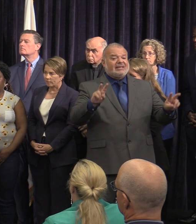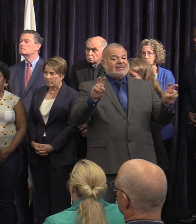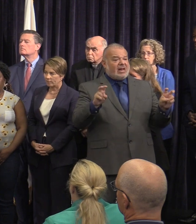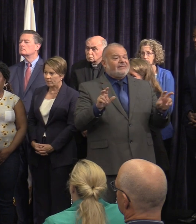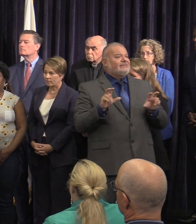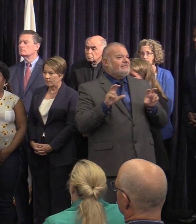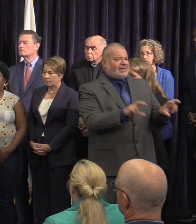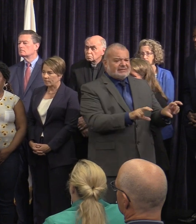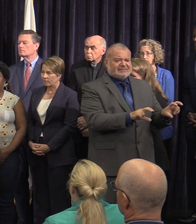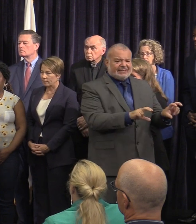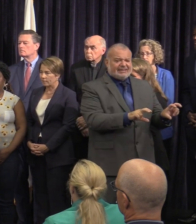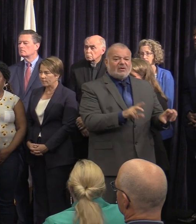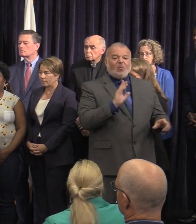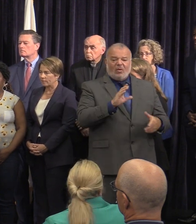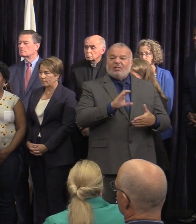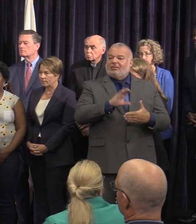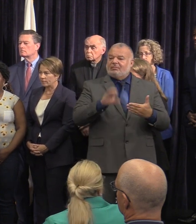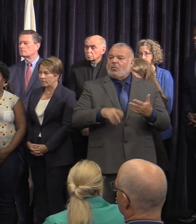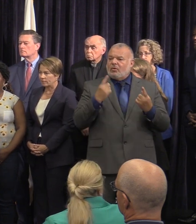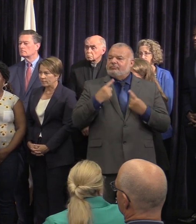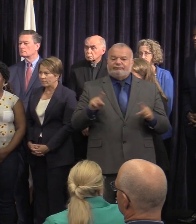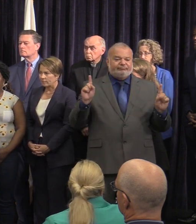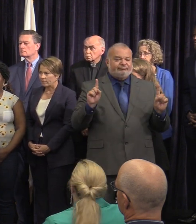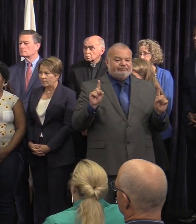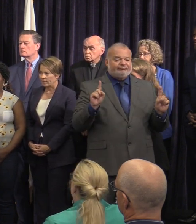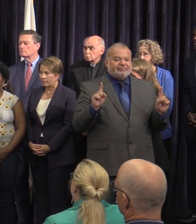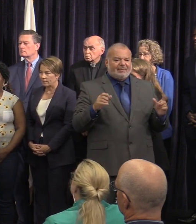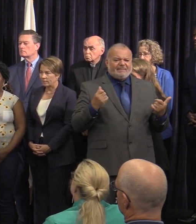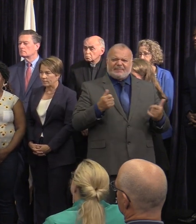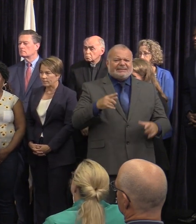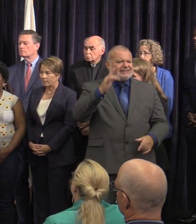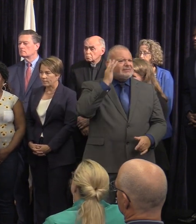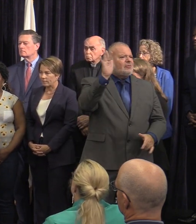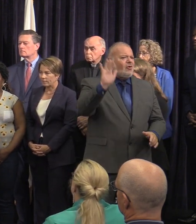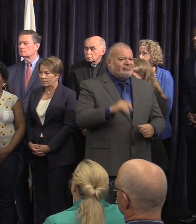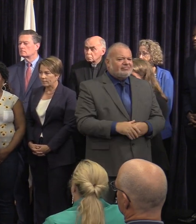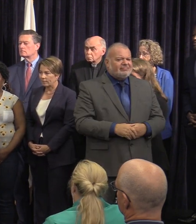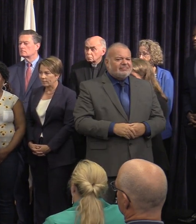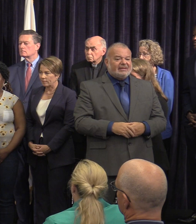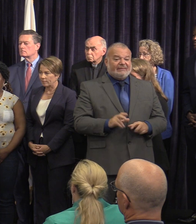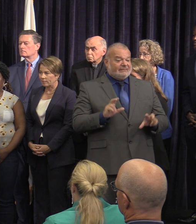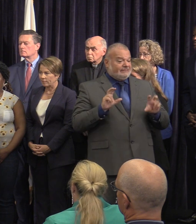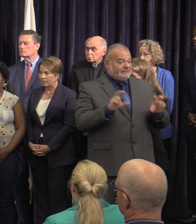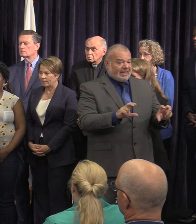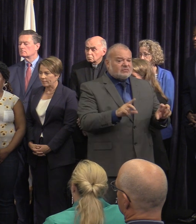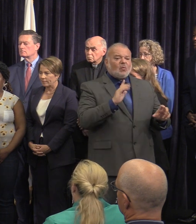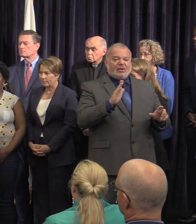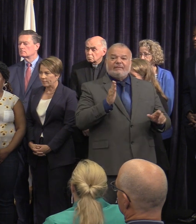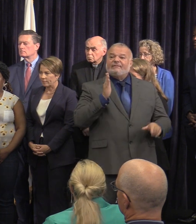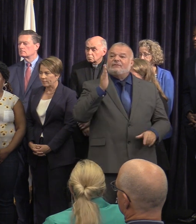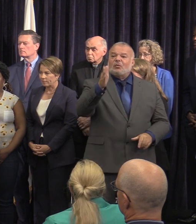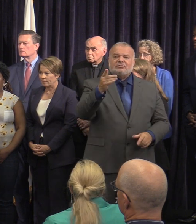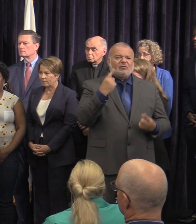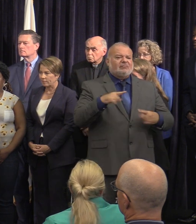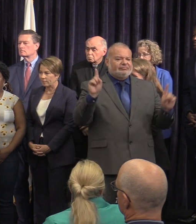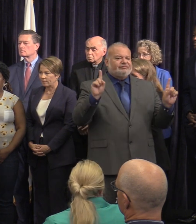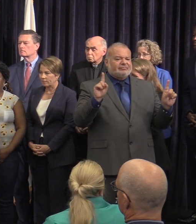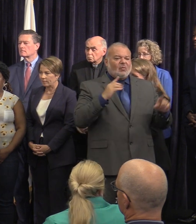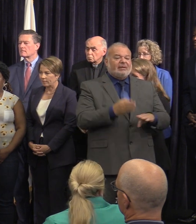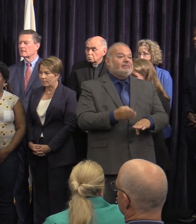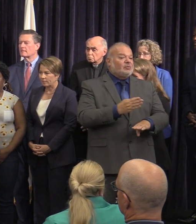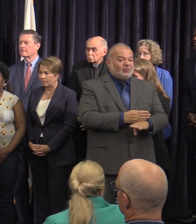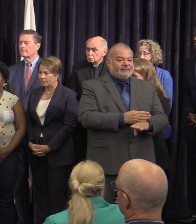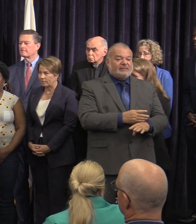be really, really intelligent. By investing in them, we are investing in the future of our community. They are teachers, they